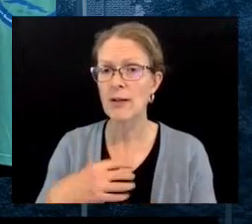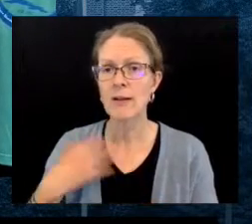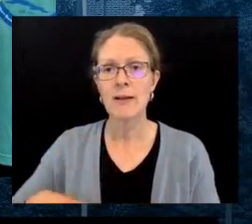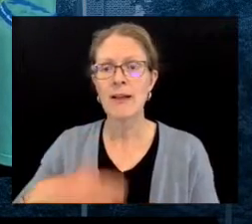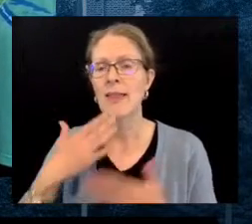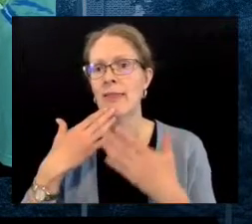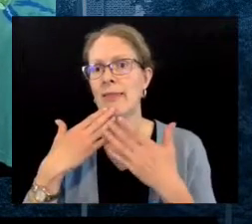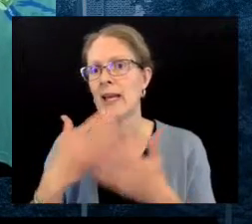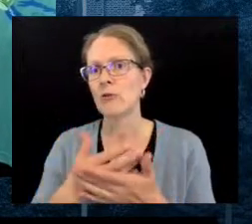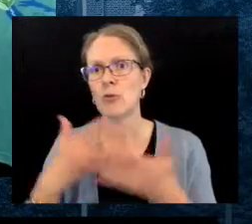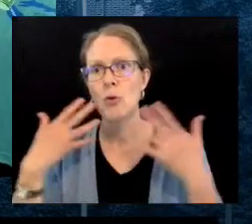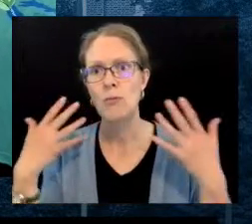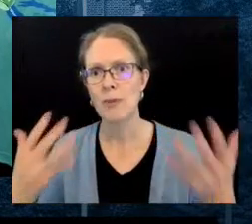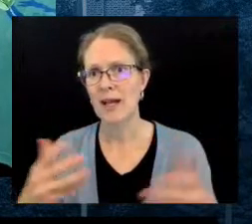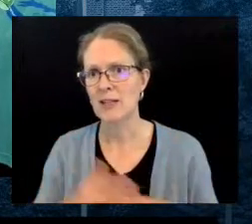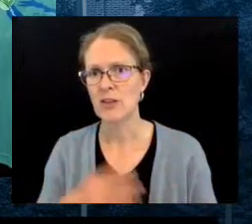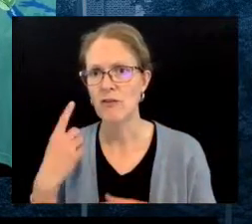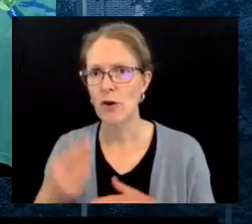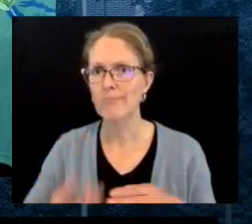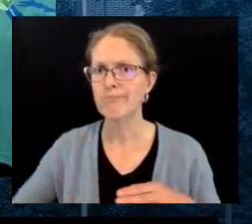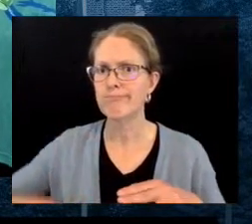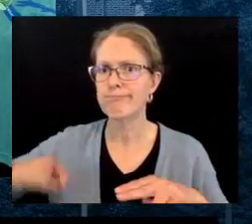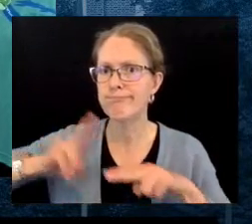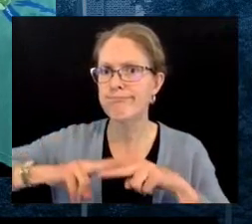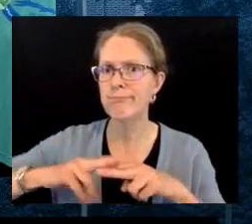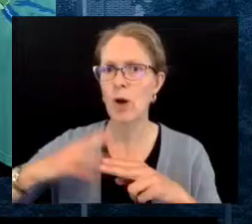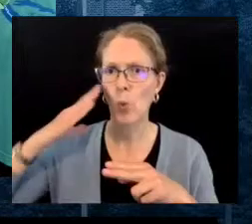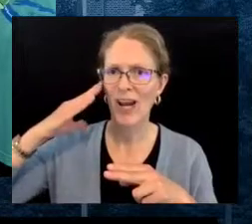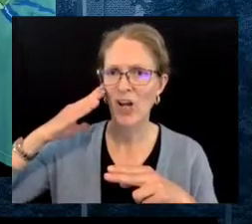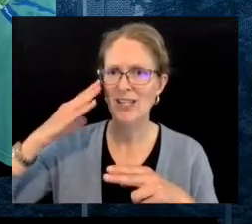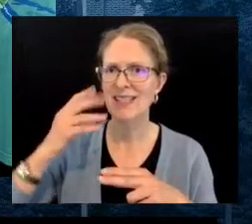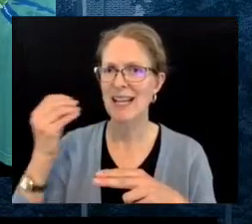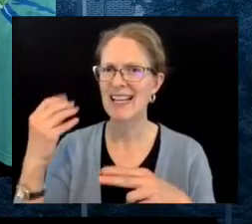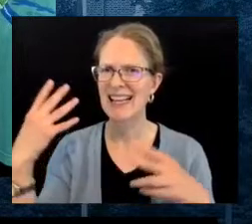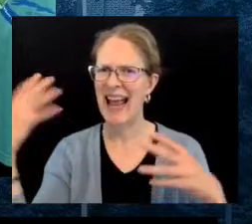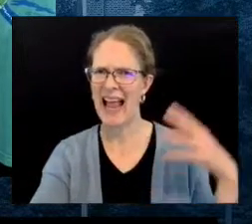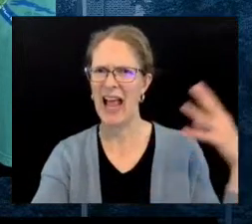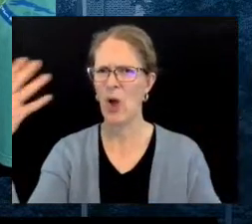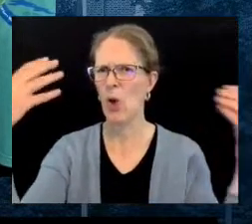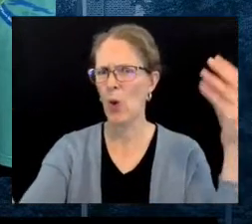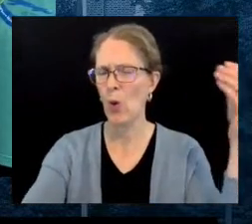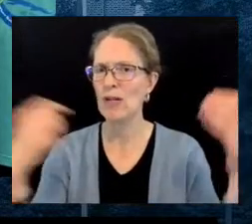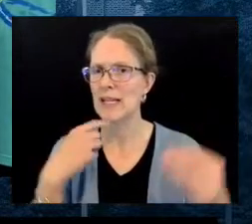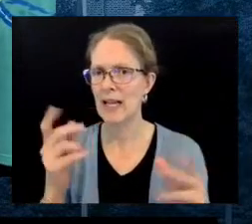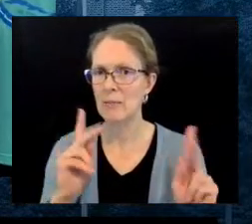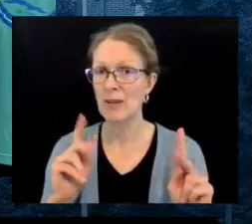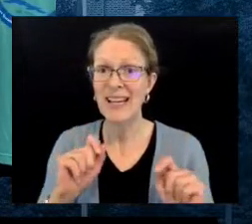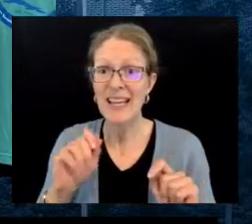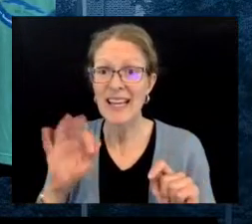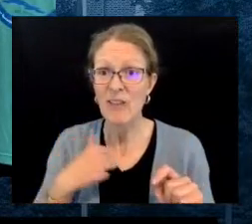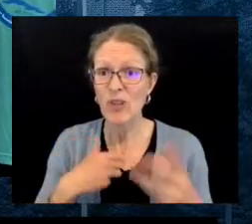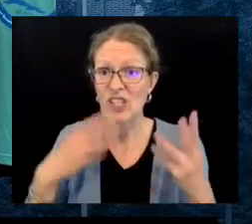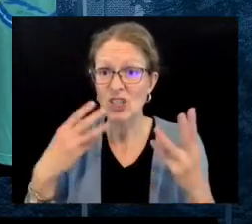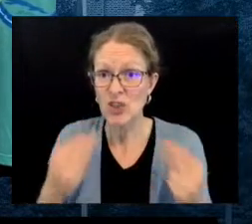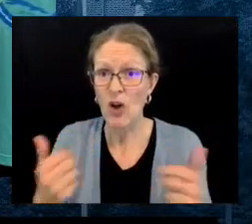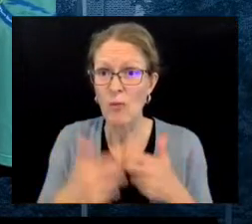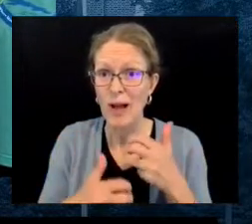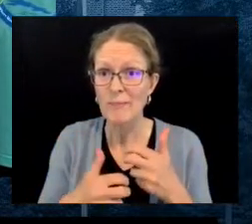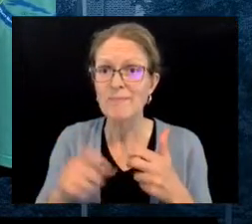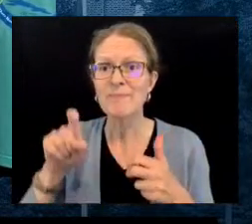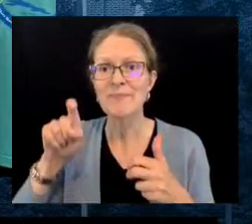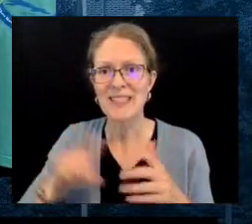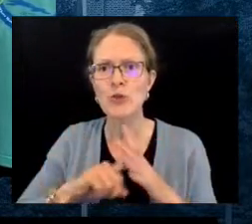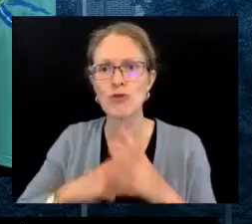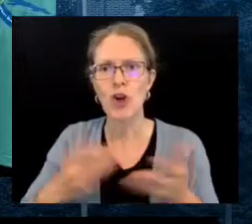this and for raising awareness and for getting involved and getting out there. If we're ever going to solve this problem, it's going to start here with this eco